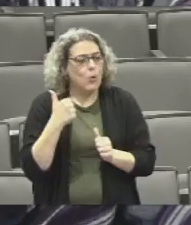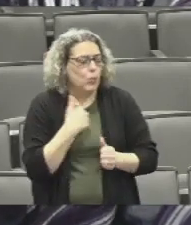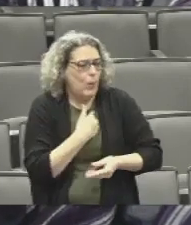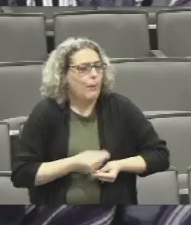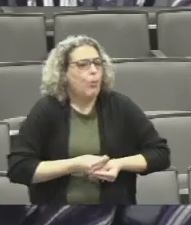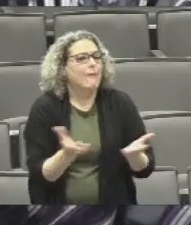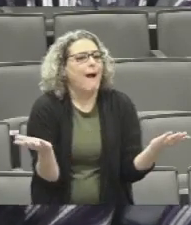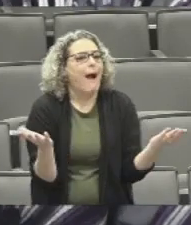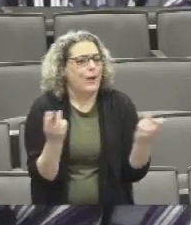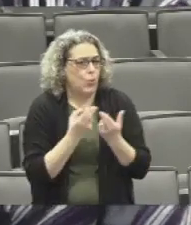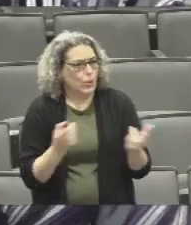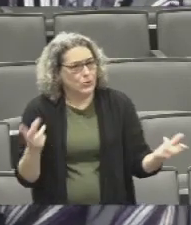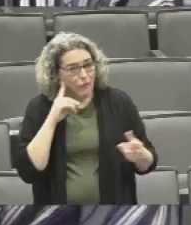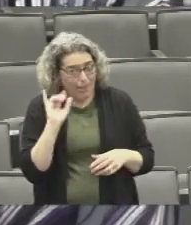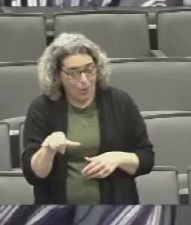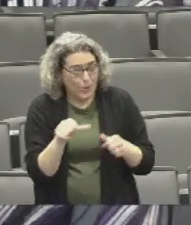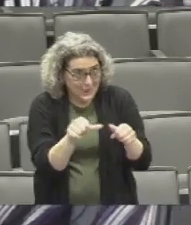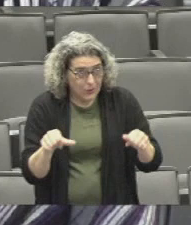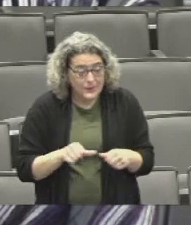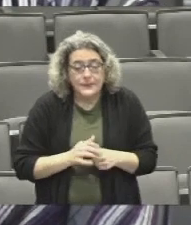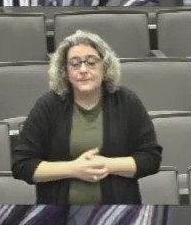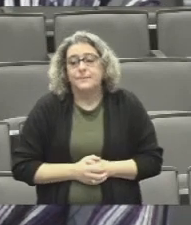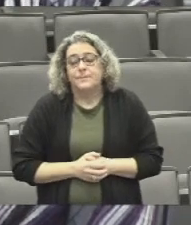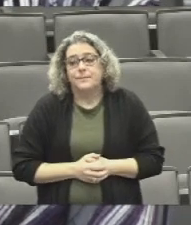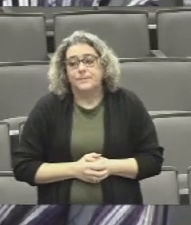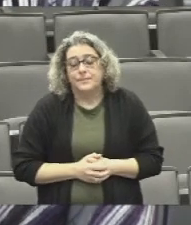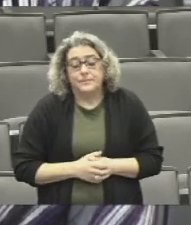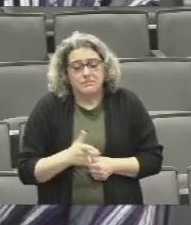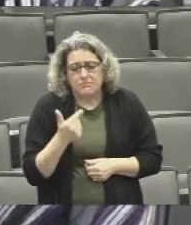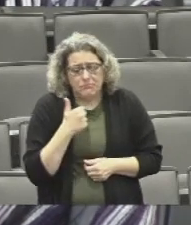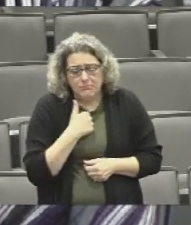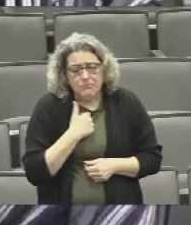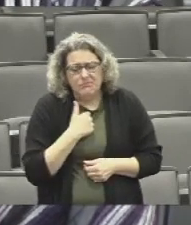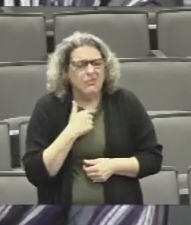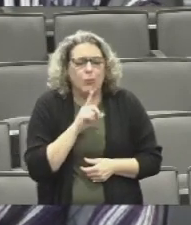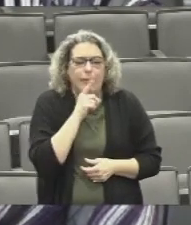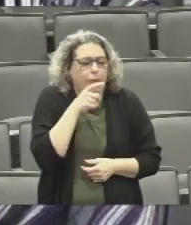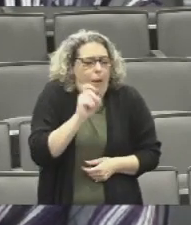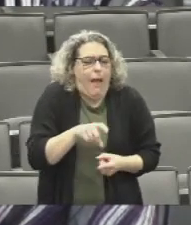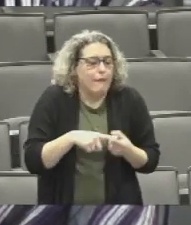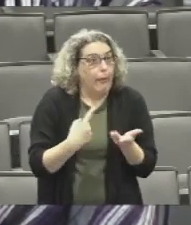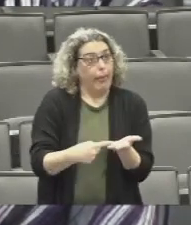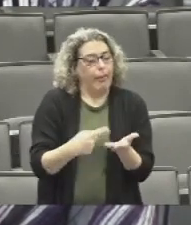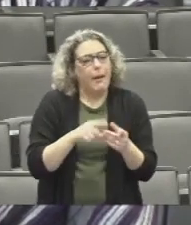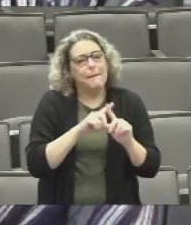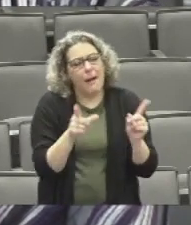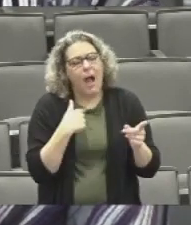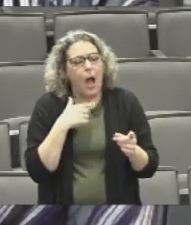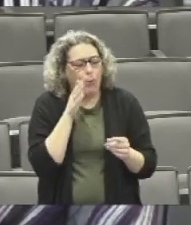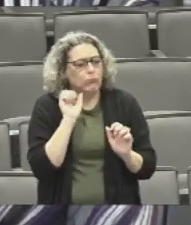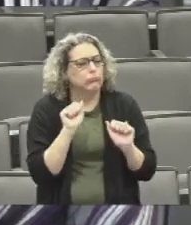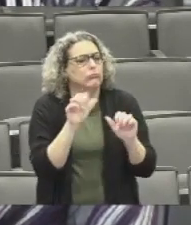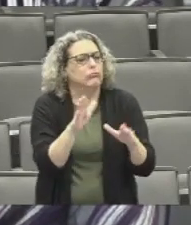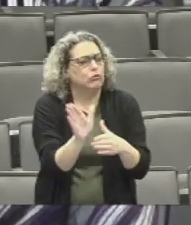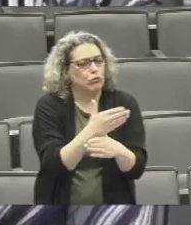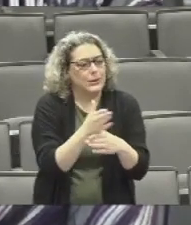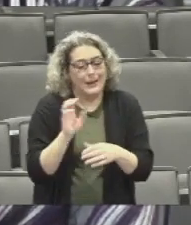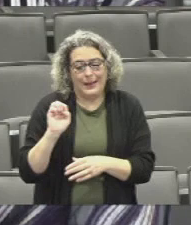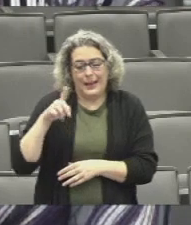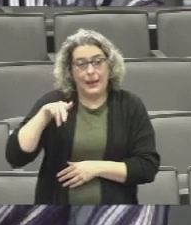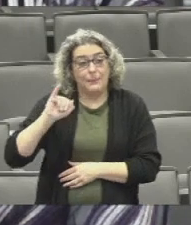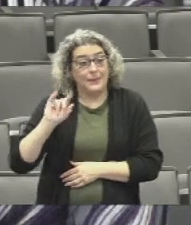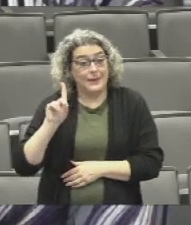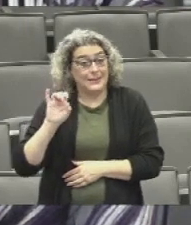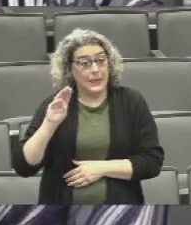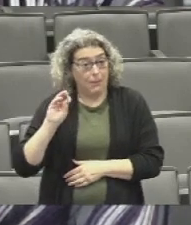Want to talk to you a little bit, as I probably don't have to share with you, but it's epidemiology and